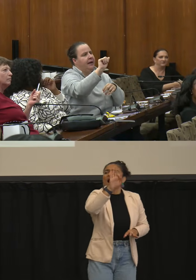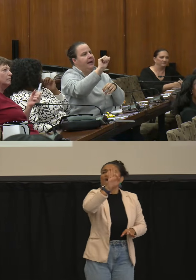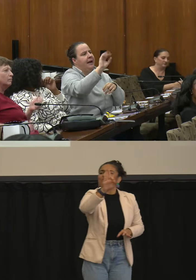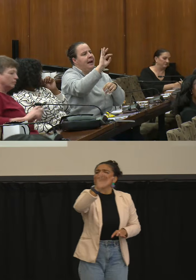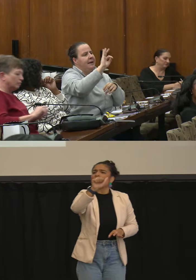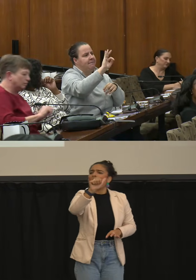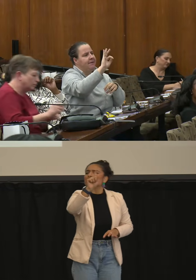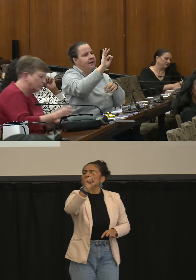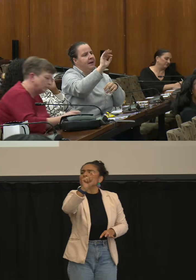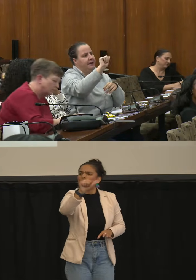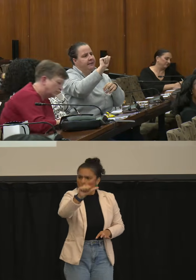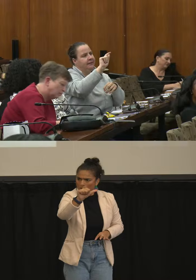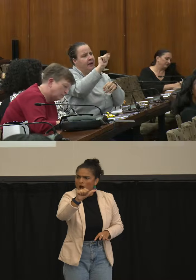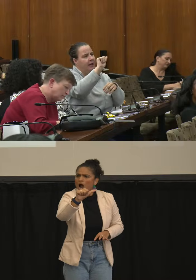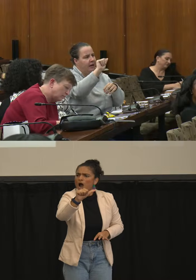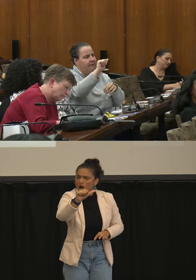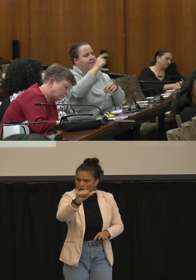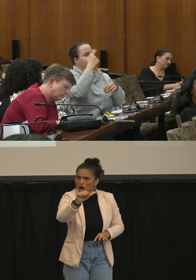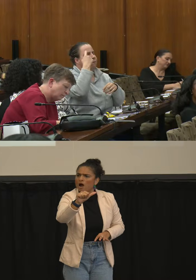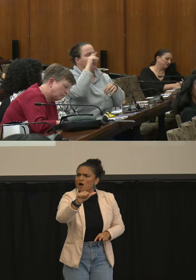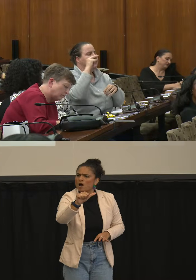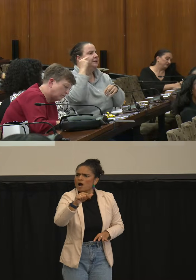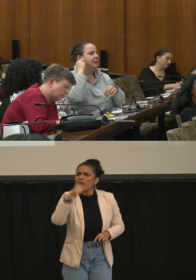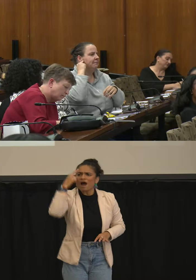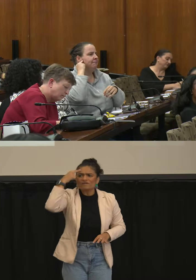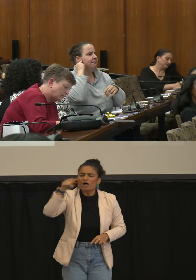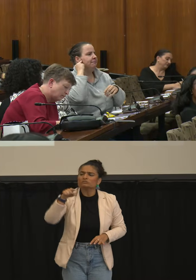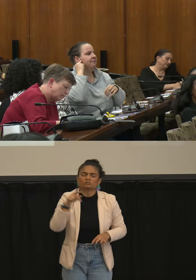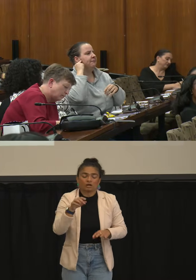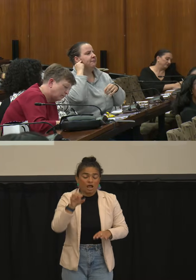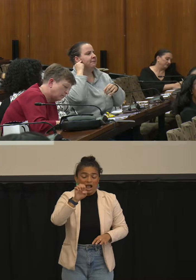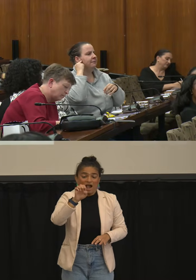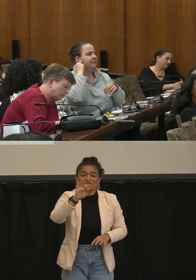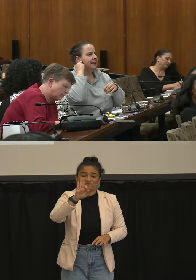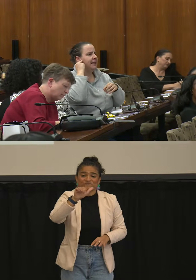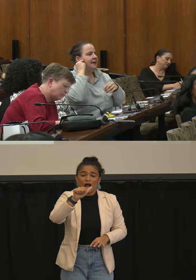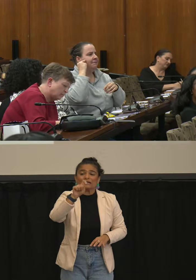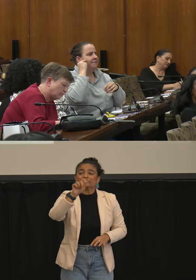There's a deaf group called IFATA on Facebook.